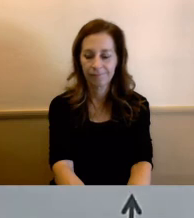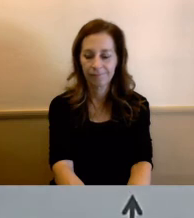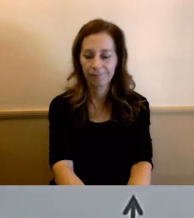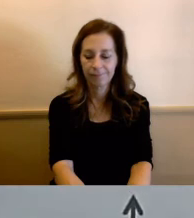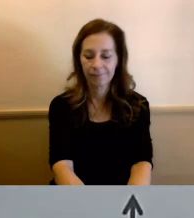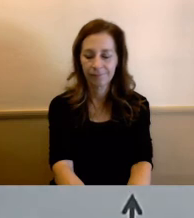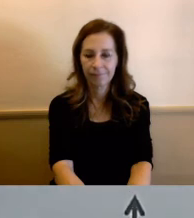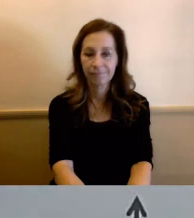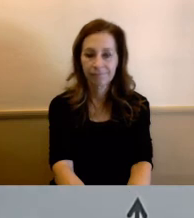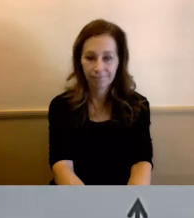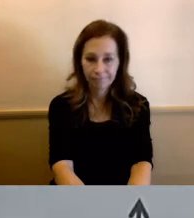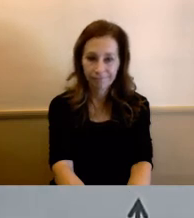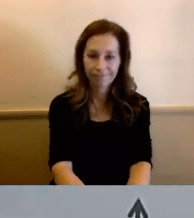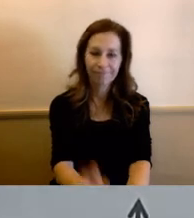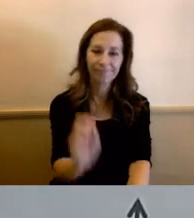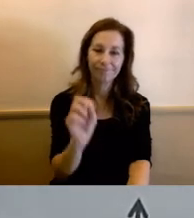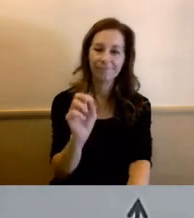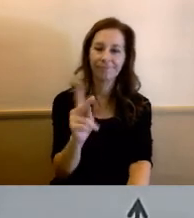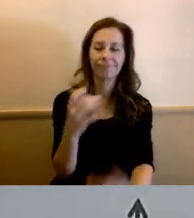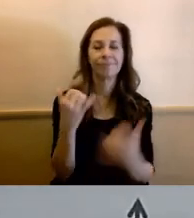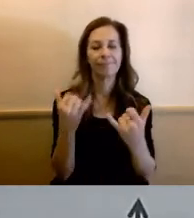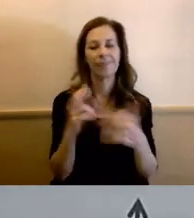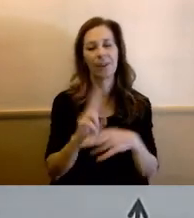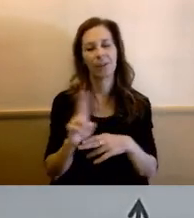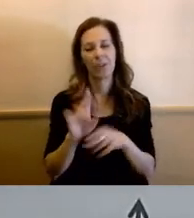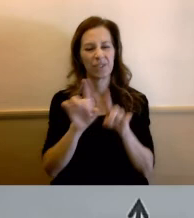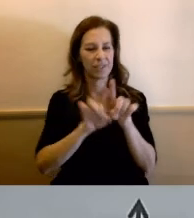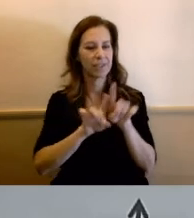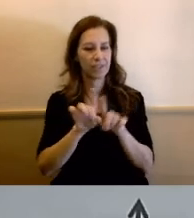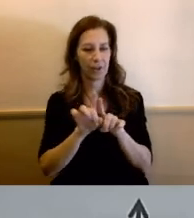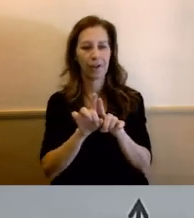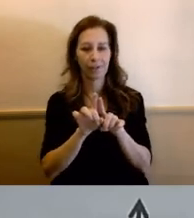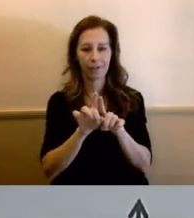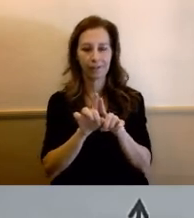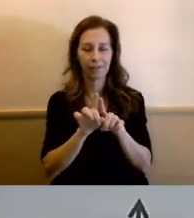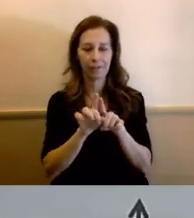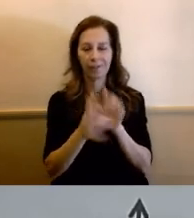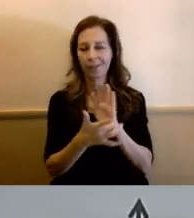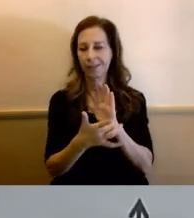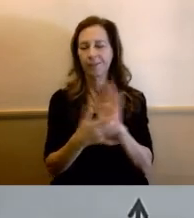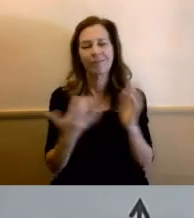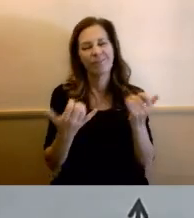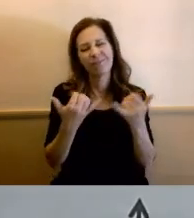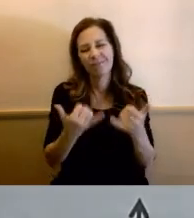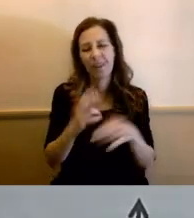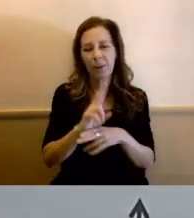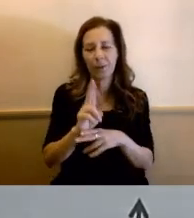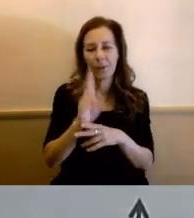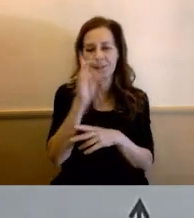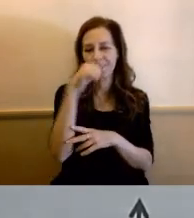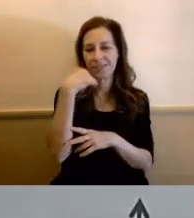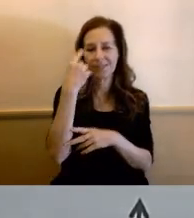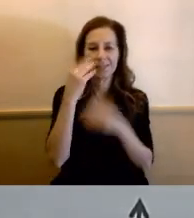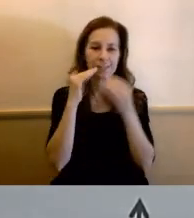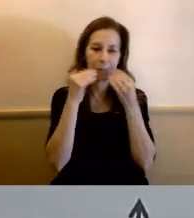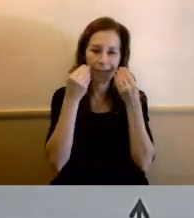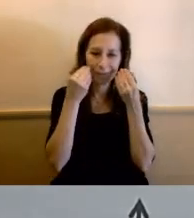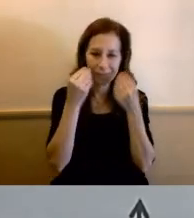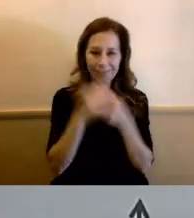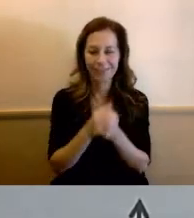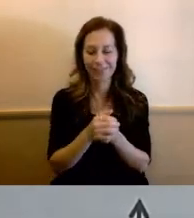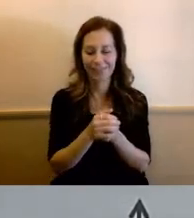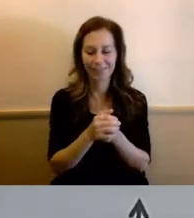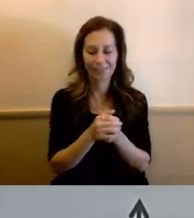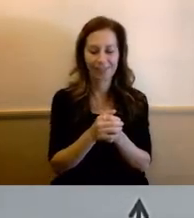Alright, so I'm going to use my little star trick. Well, let me do smiley faces this time. Smiley face, smiley face. Okay,